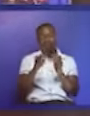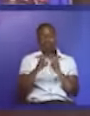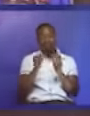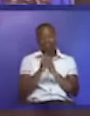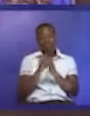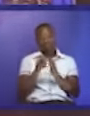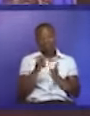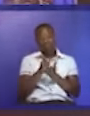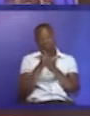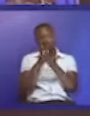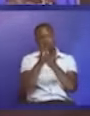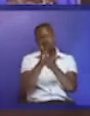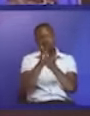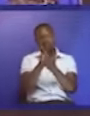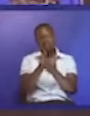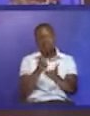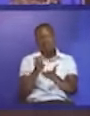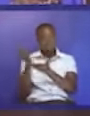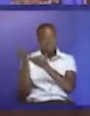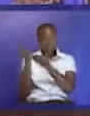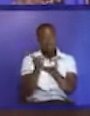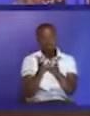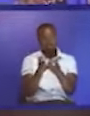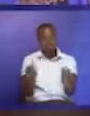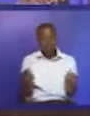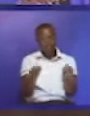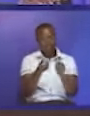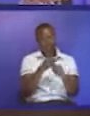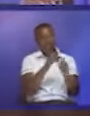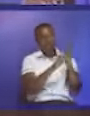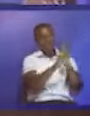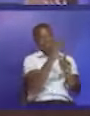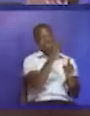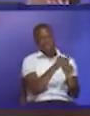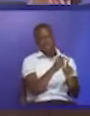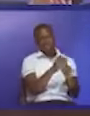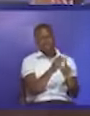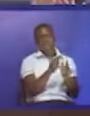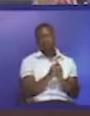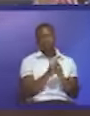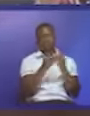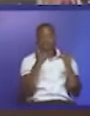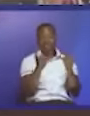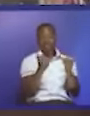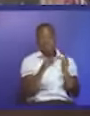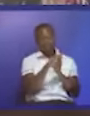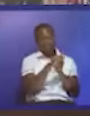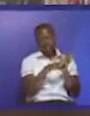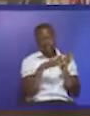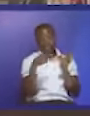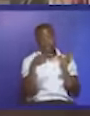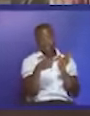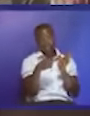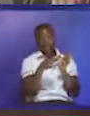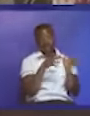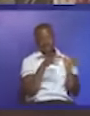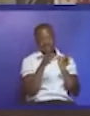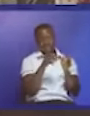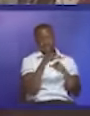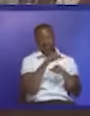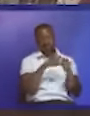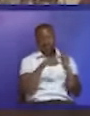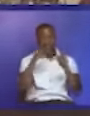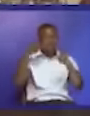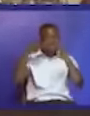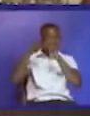forth solutions from the word of God. In fact, the biblical character of the prophetic,